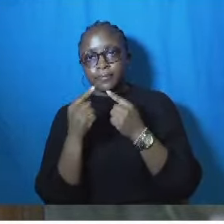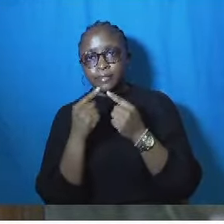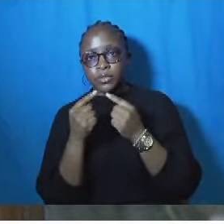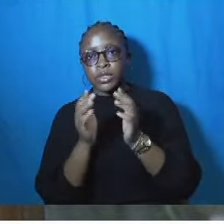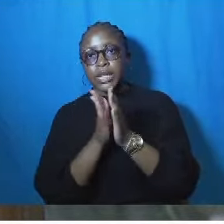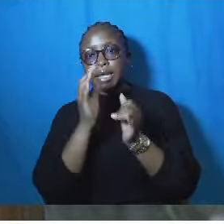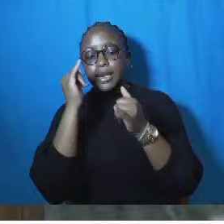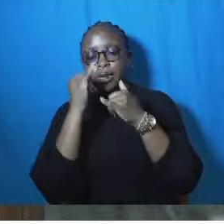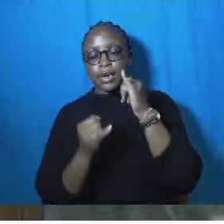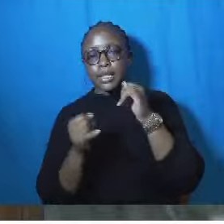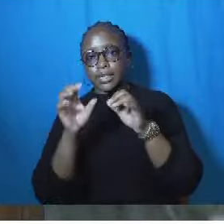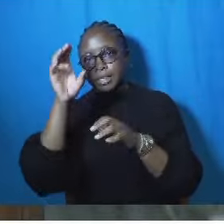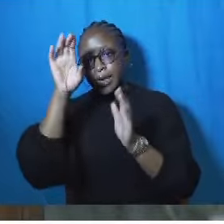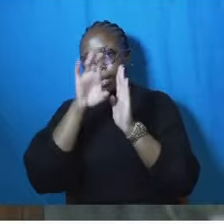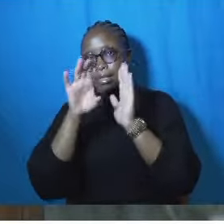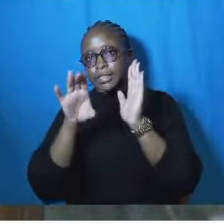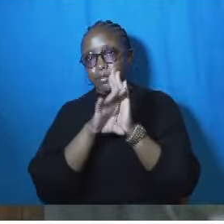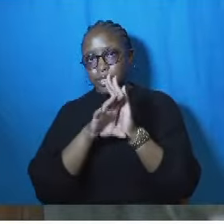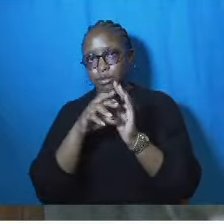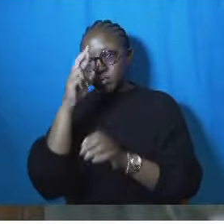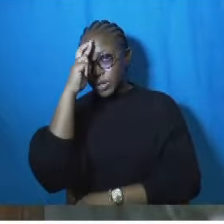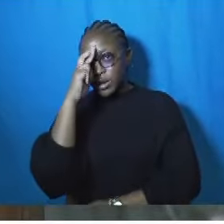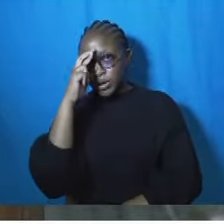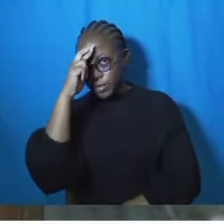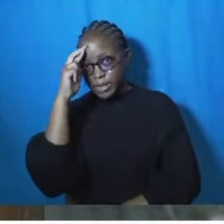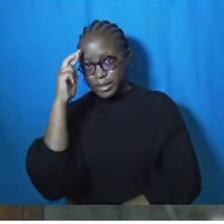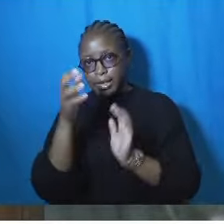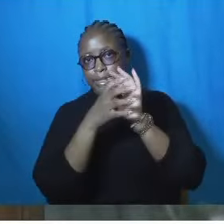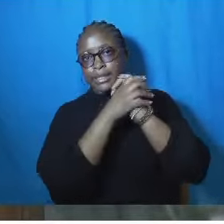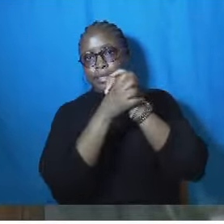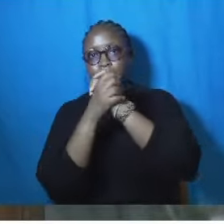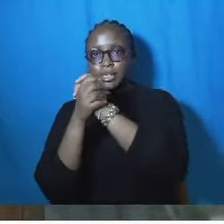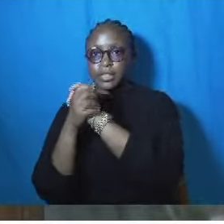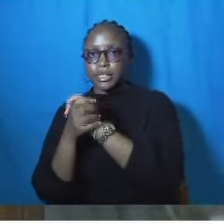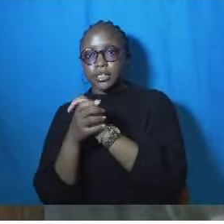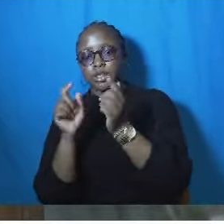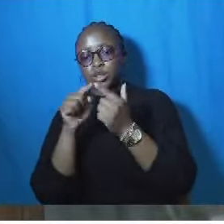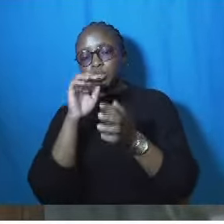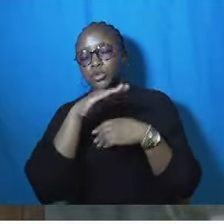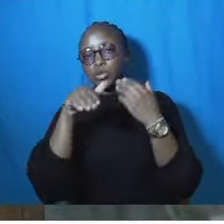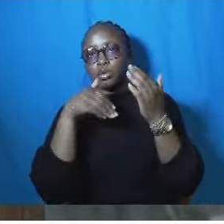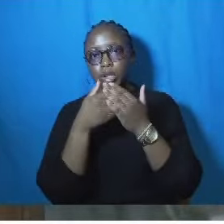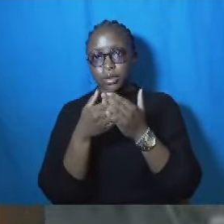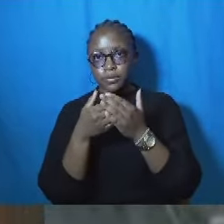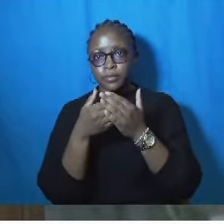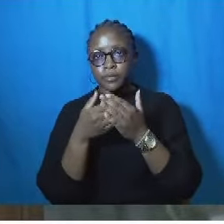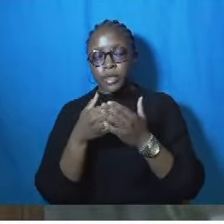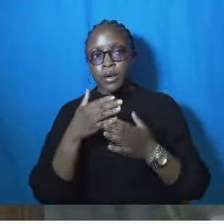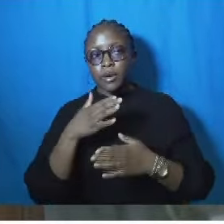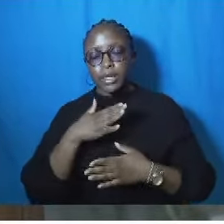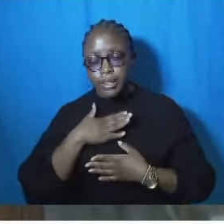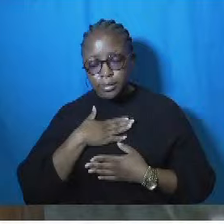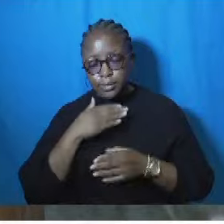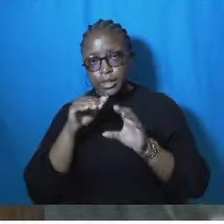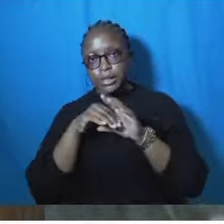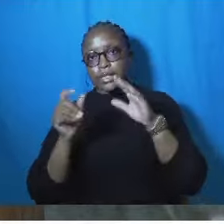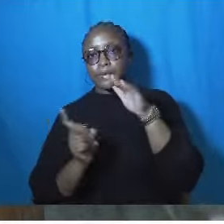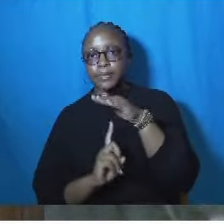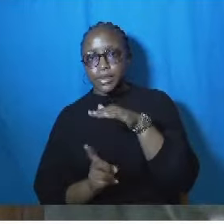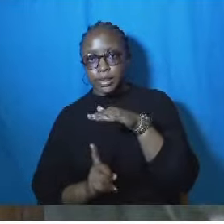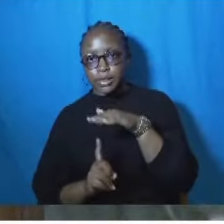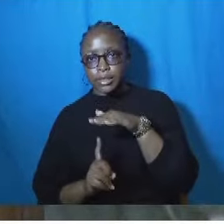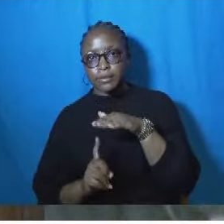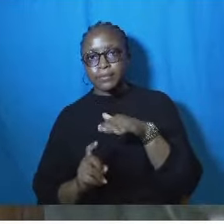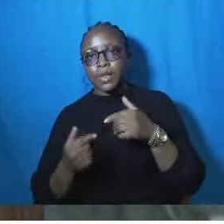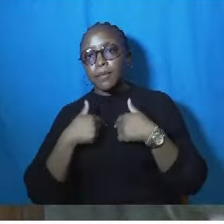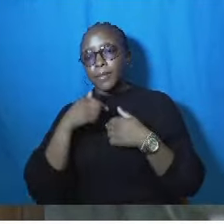Romans is his greetings to those he esteems in the ministry. I have no